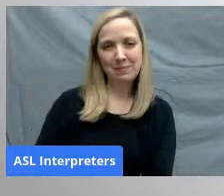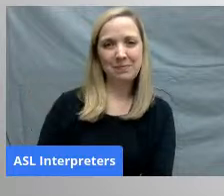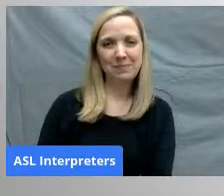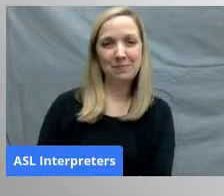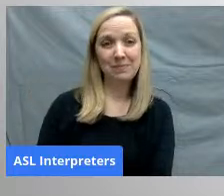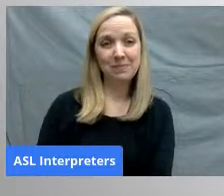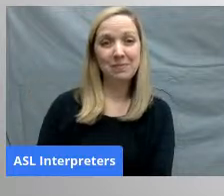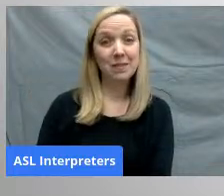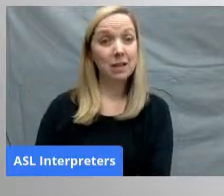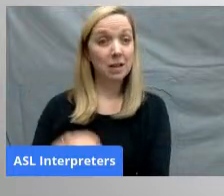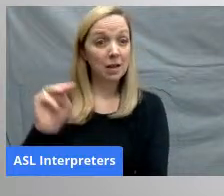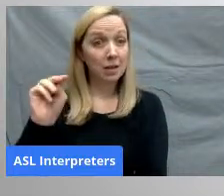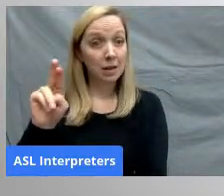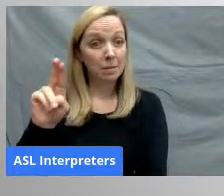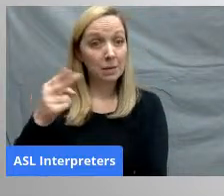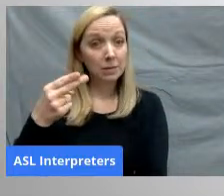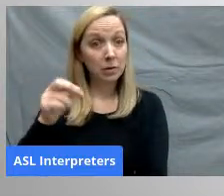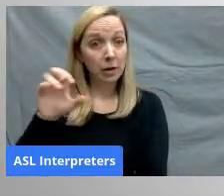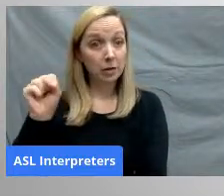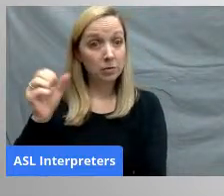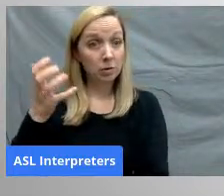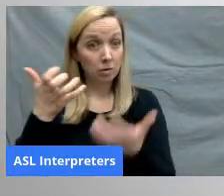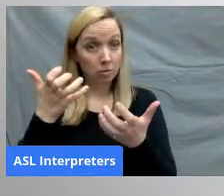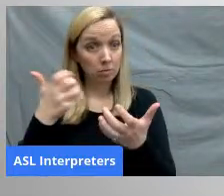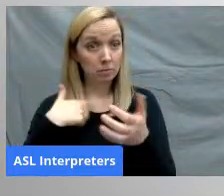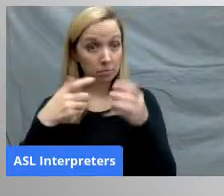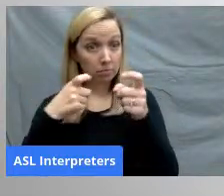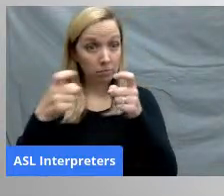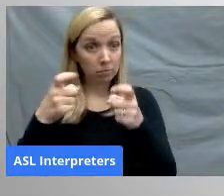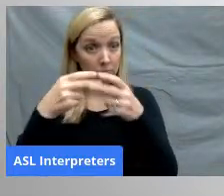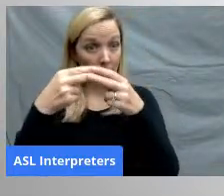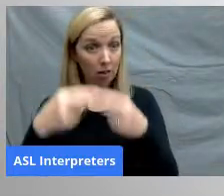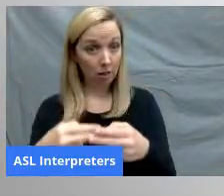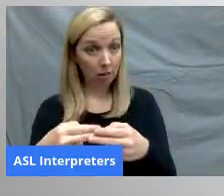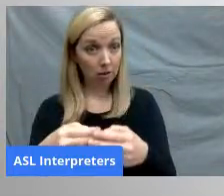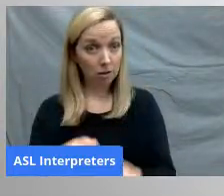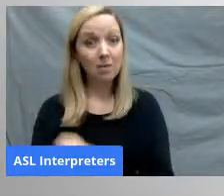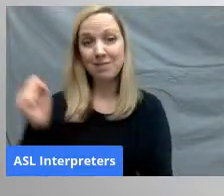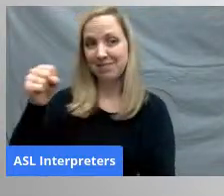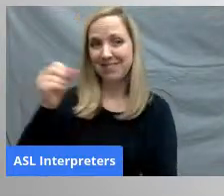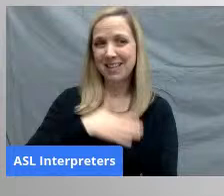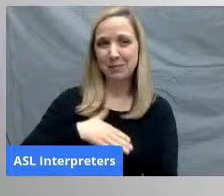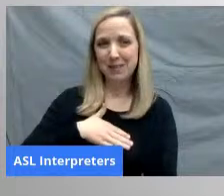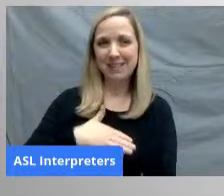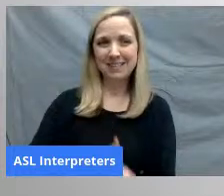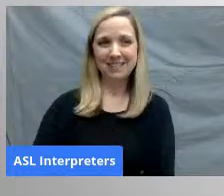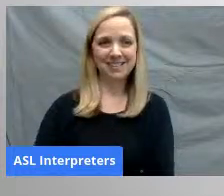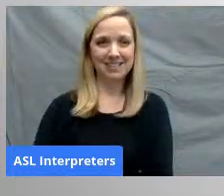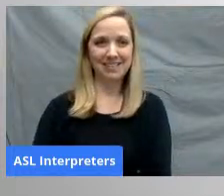Mr. Harris, would you like for me to drive? Okay. Yes, please.